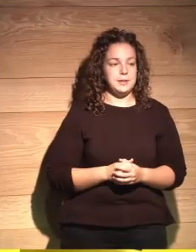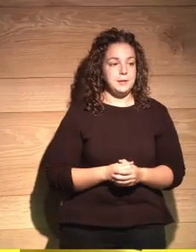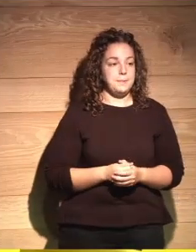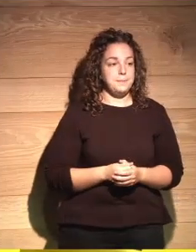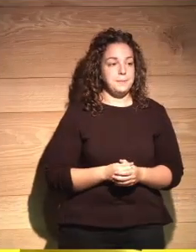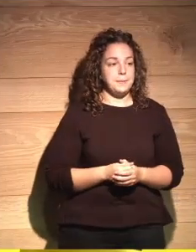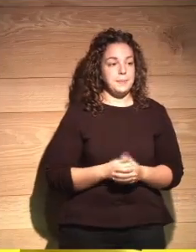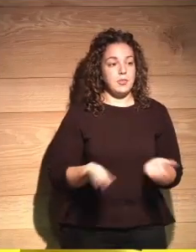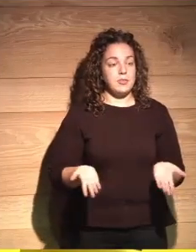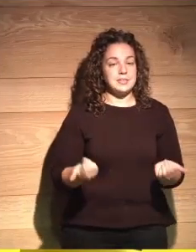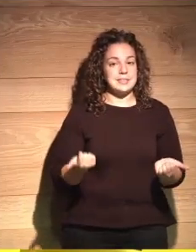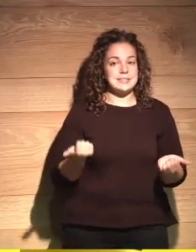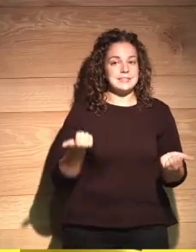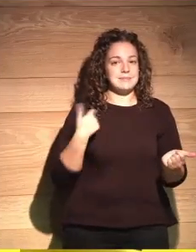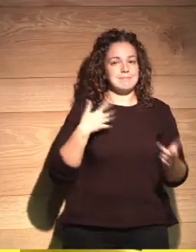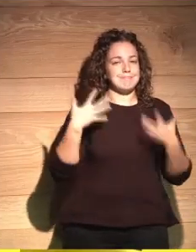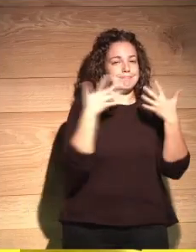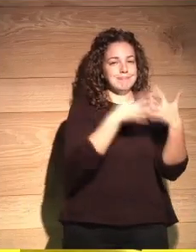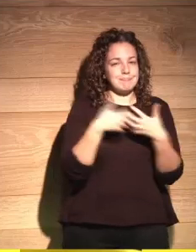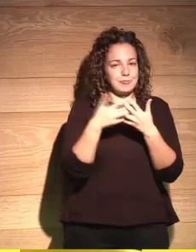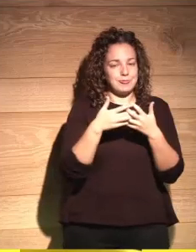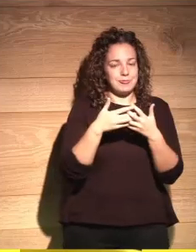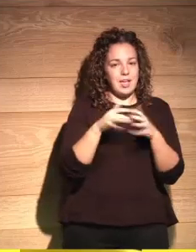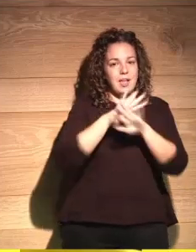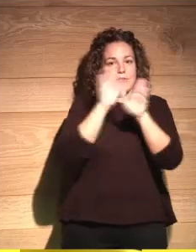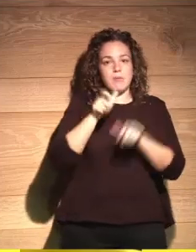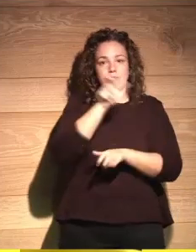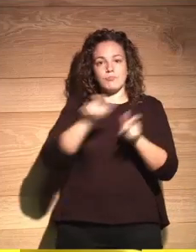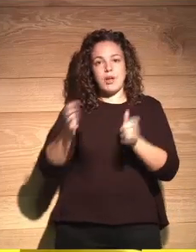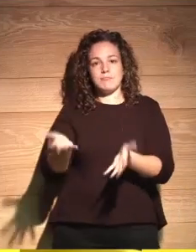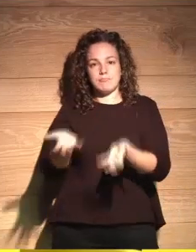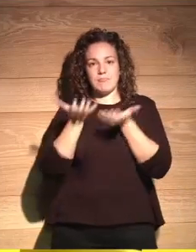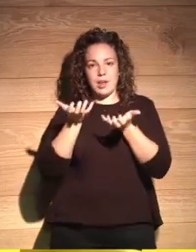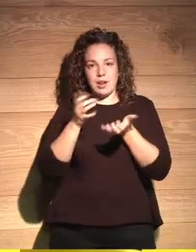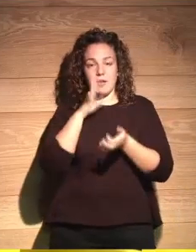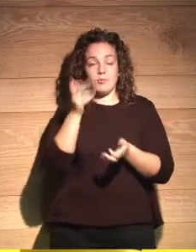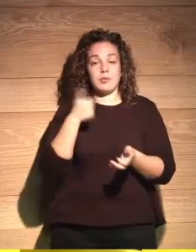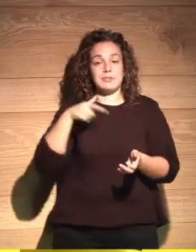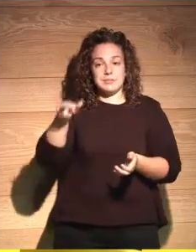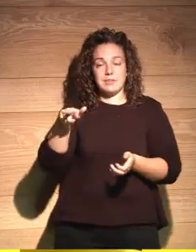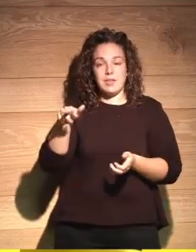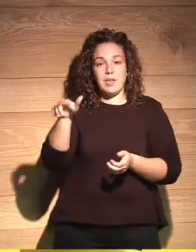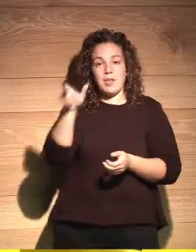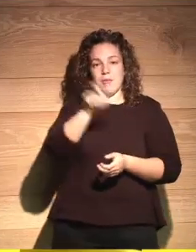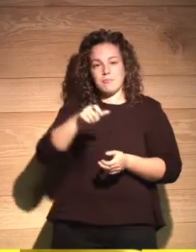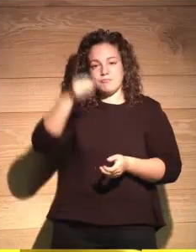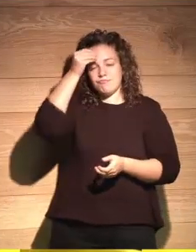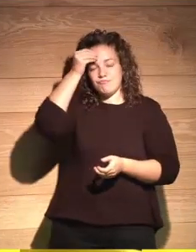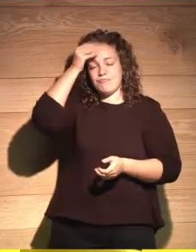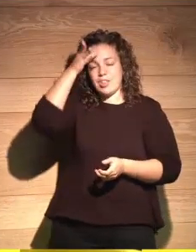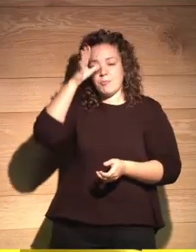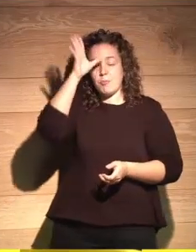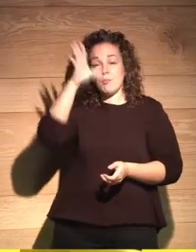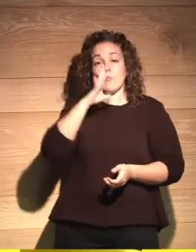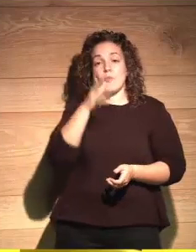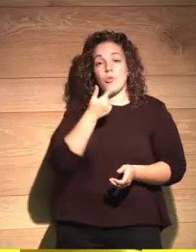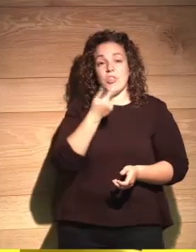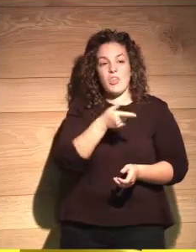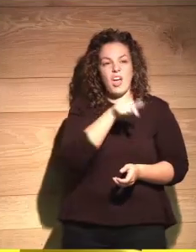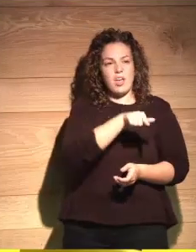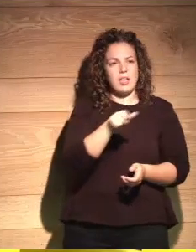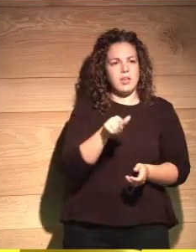informed now, and they know, and they fought against this, and they won. I have to say they won, because these people are